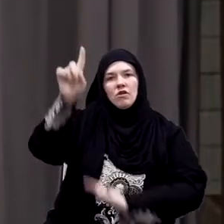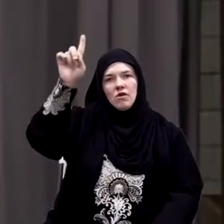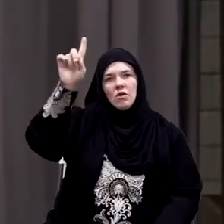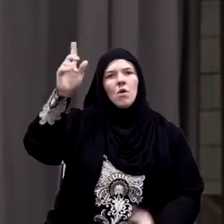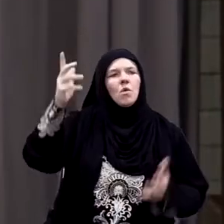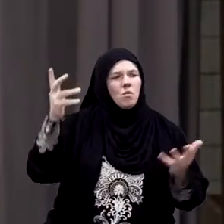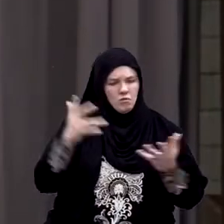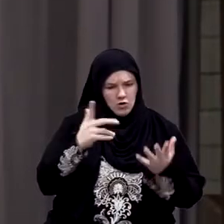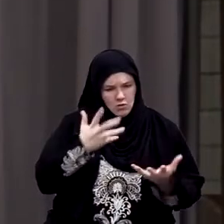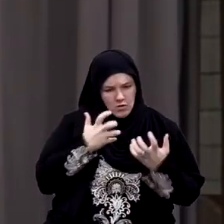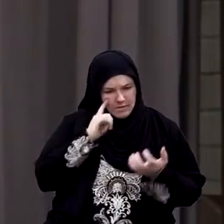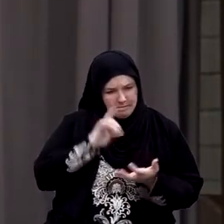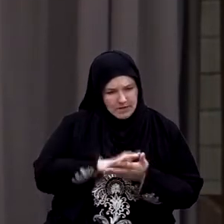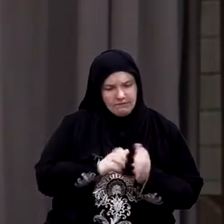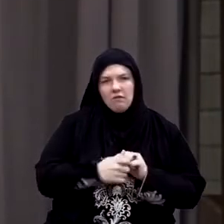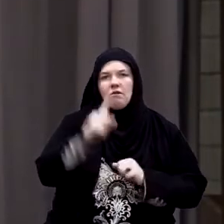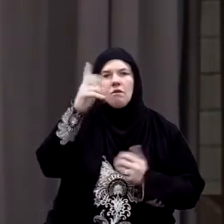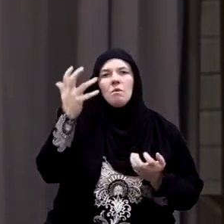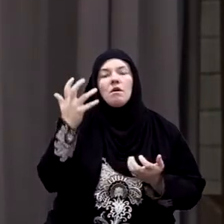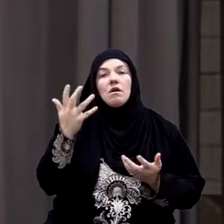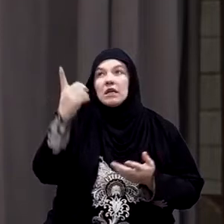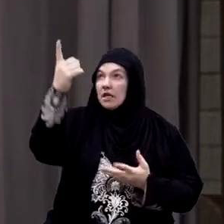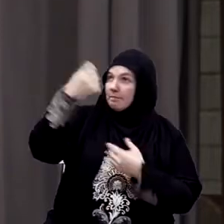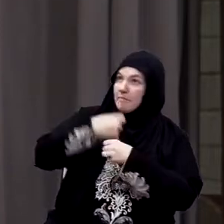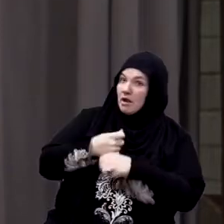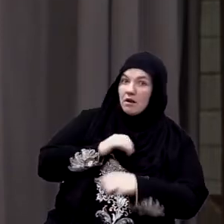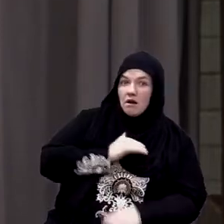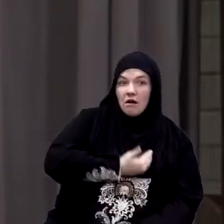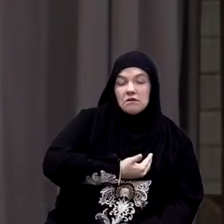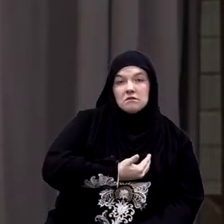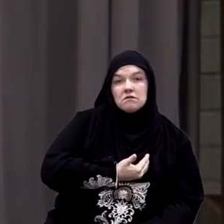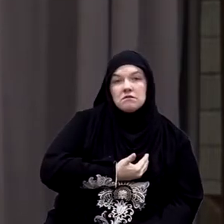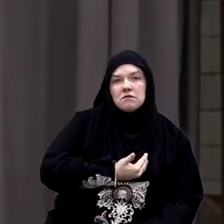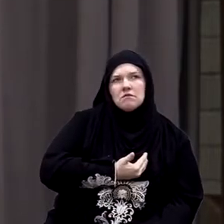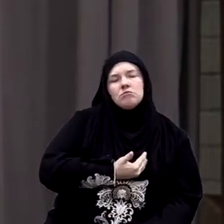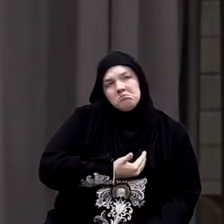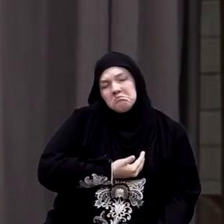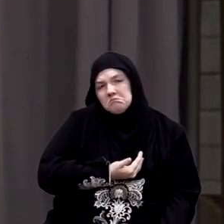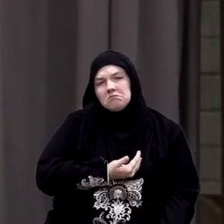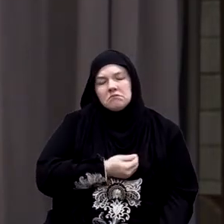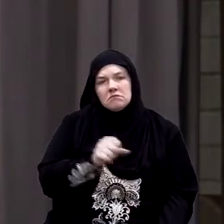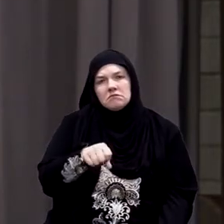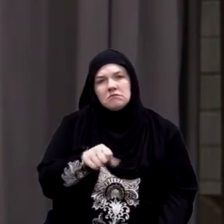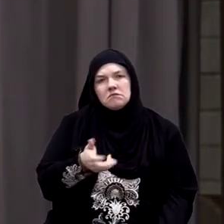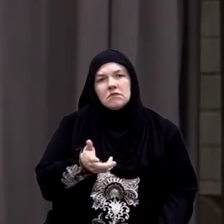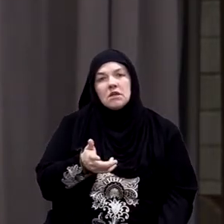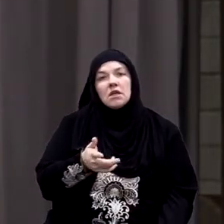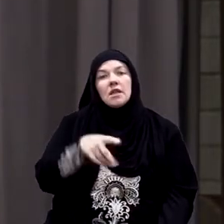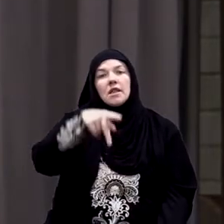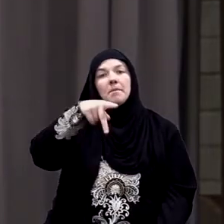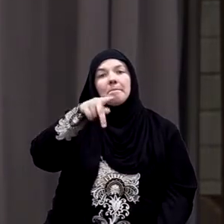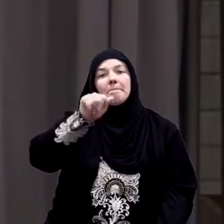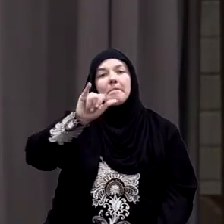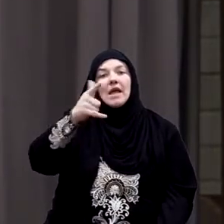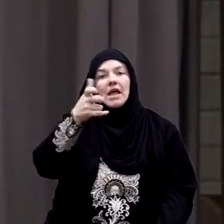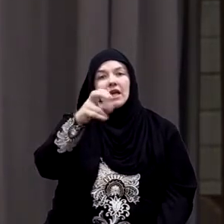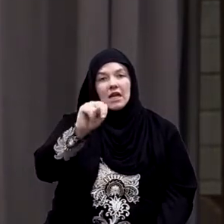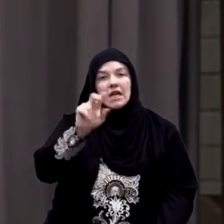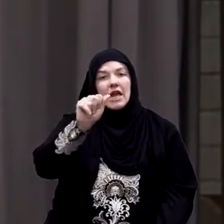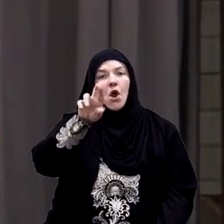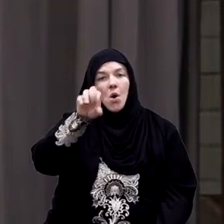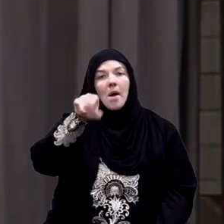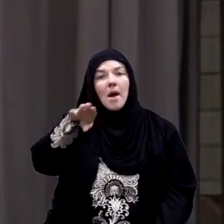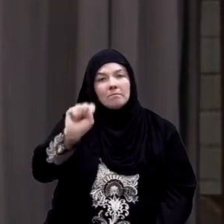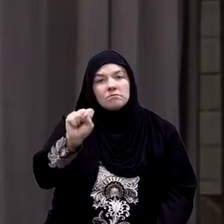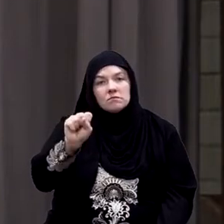want to believe in Allah? That He created us? Well, the pagan Arabs understood that much.